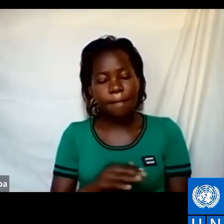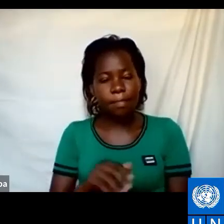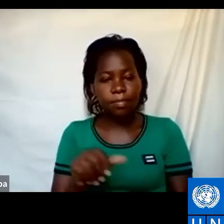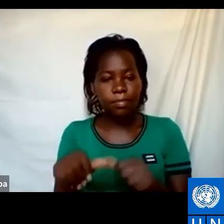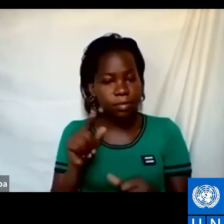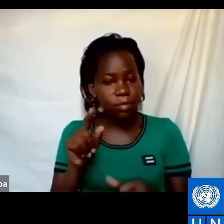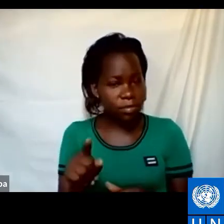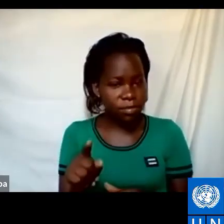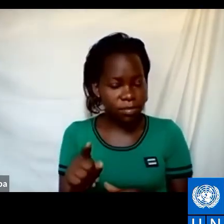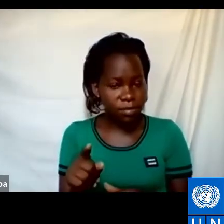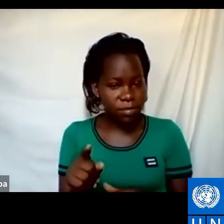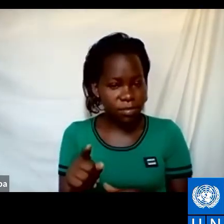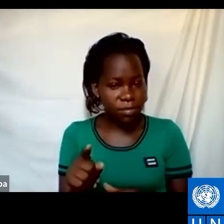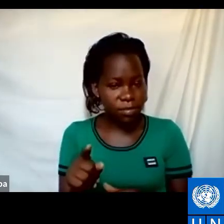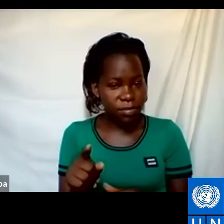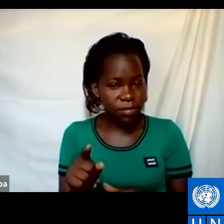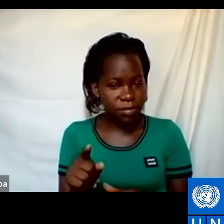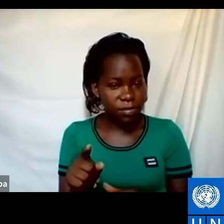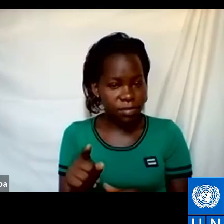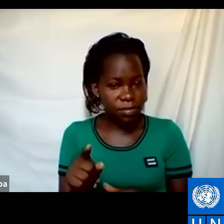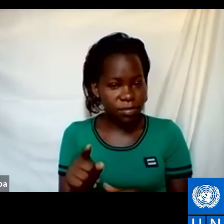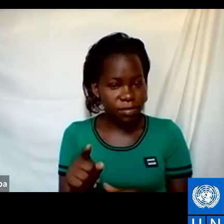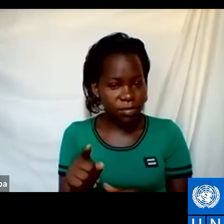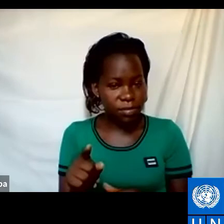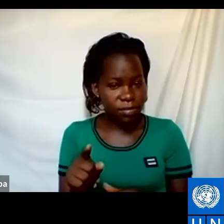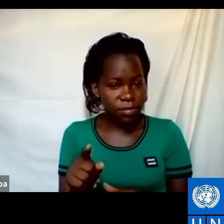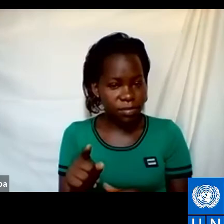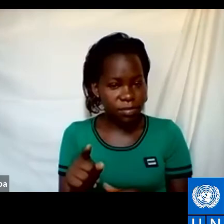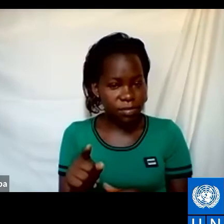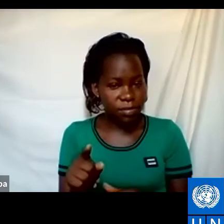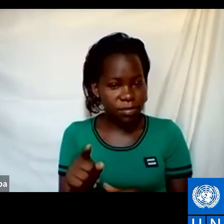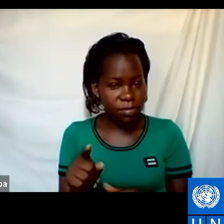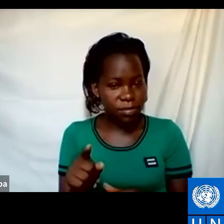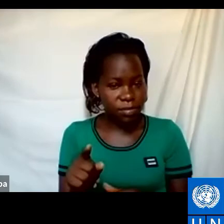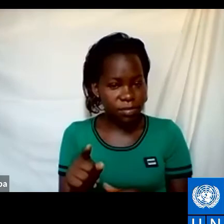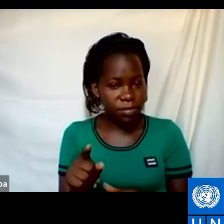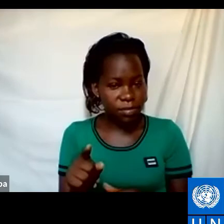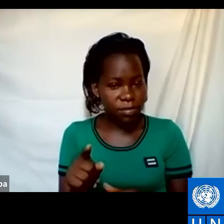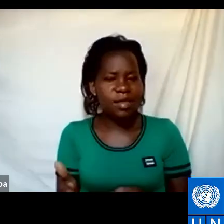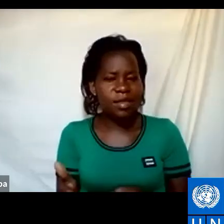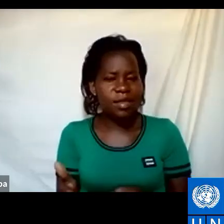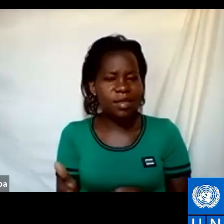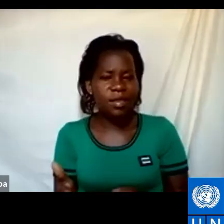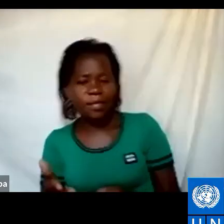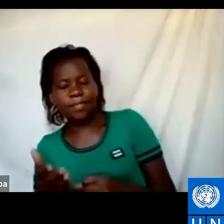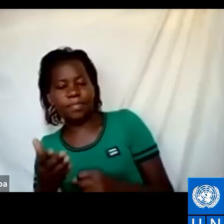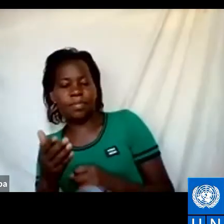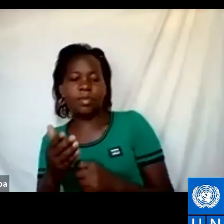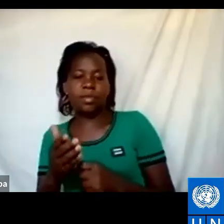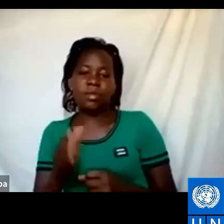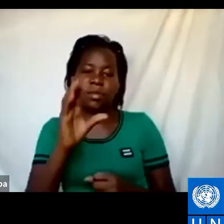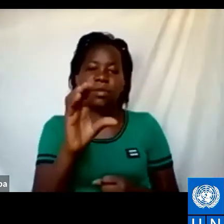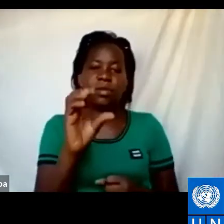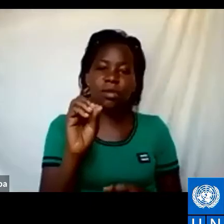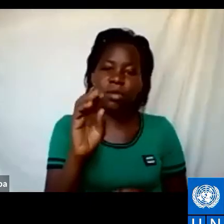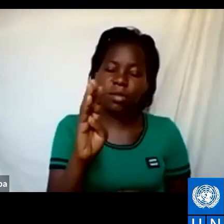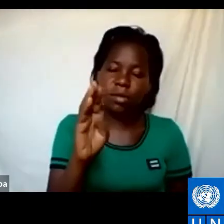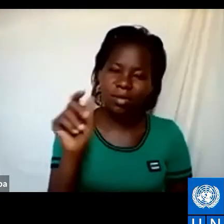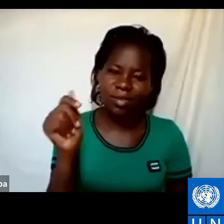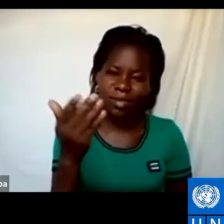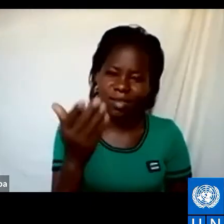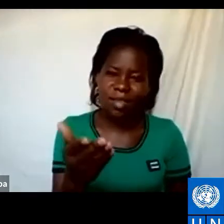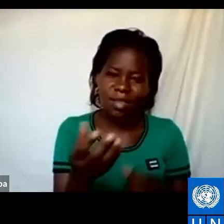visited a company that was producing cobalt, and there were hardly any employees.